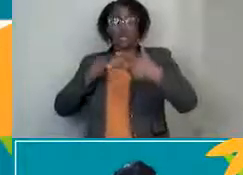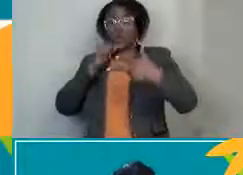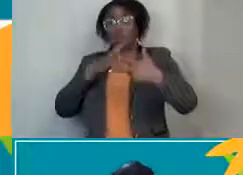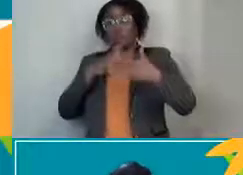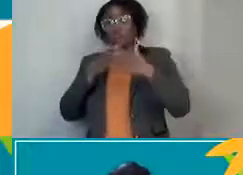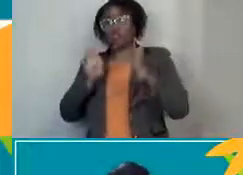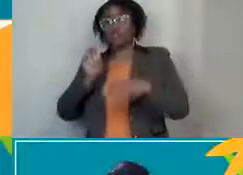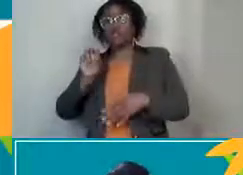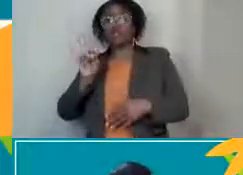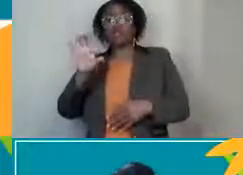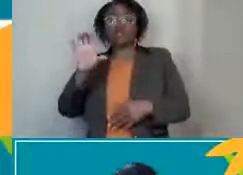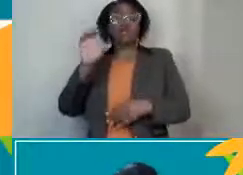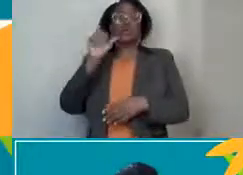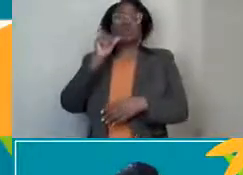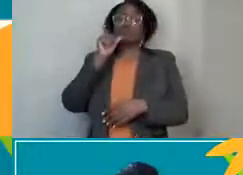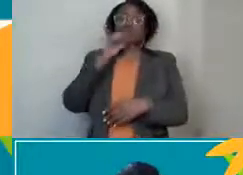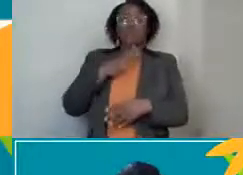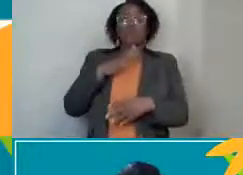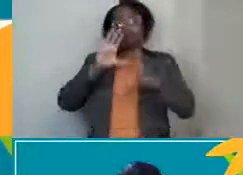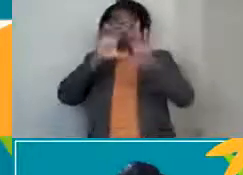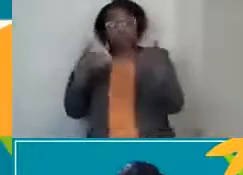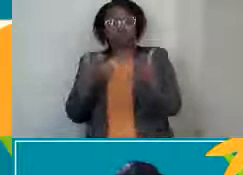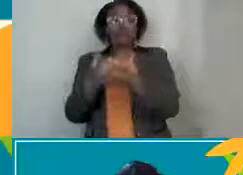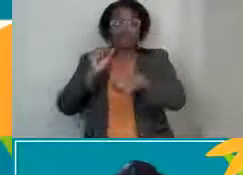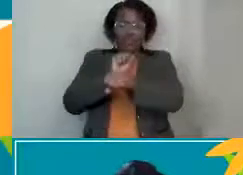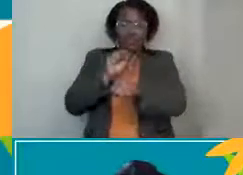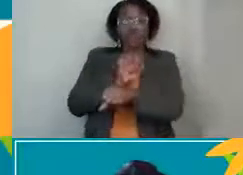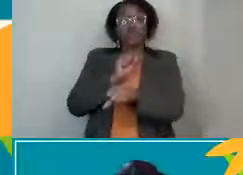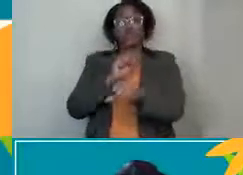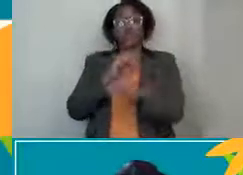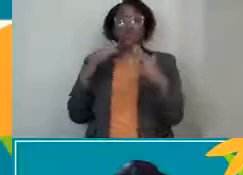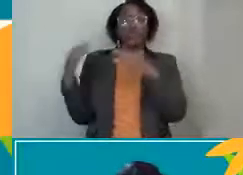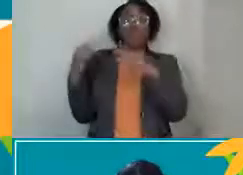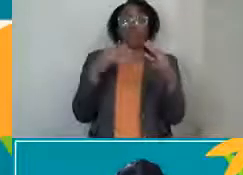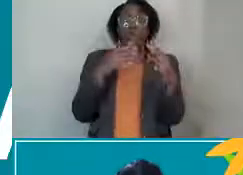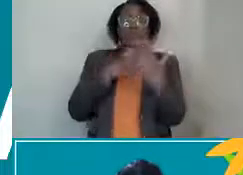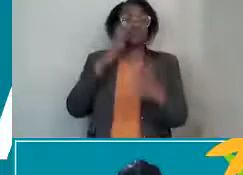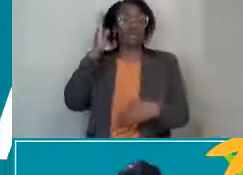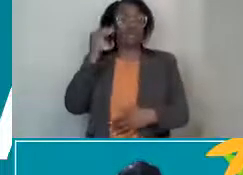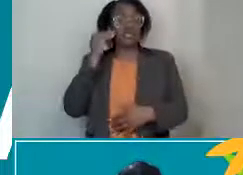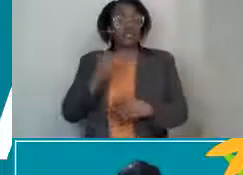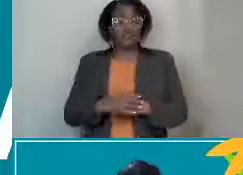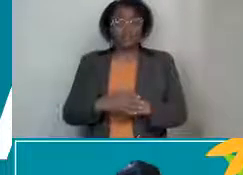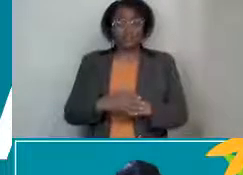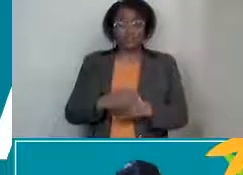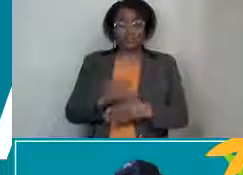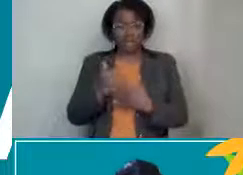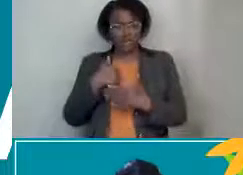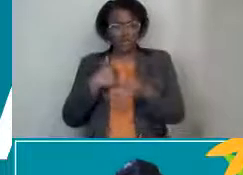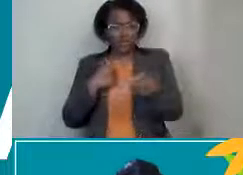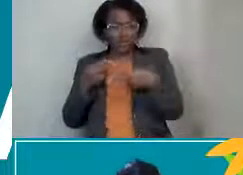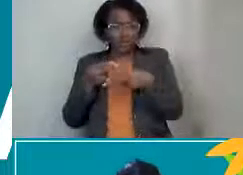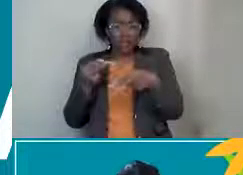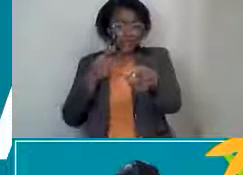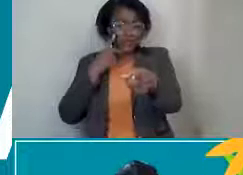global movement of women working towards the end of the US-led war on Korea. And if you could just help me with the slide, that would be great.